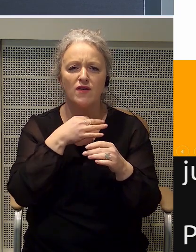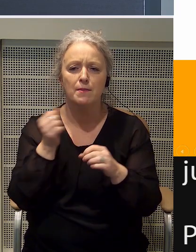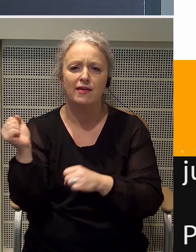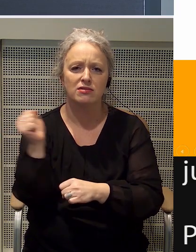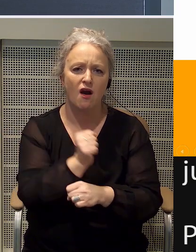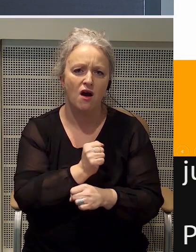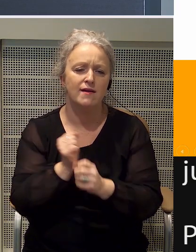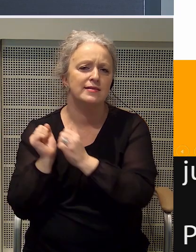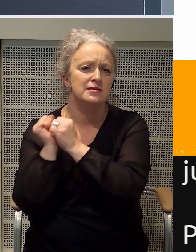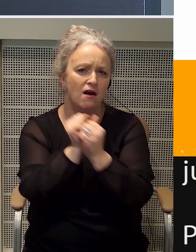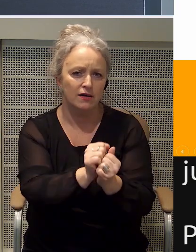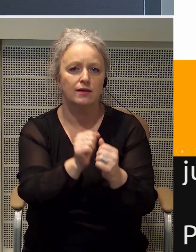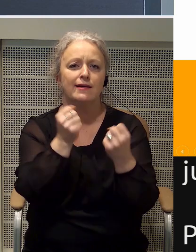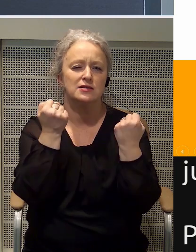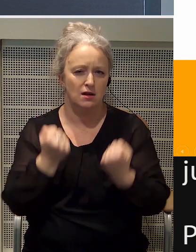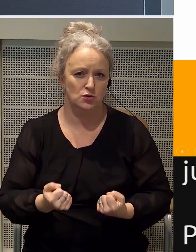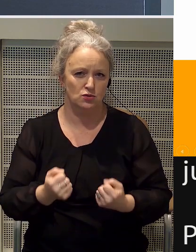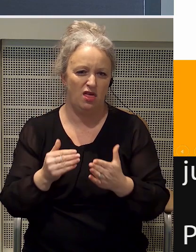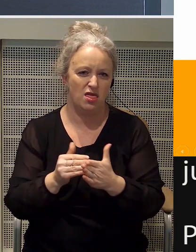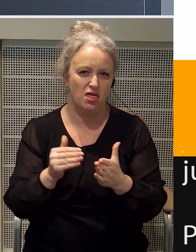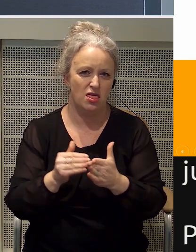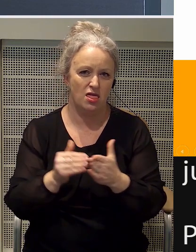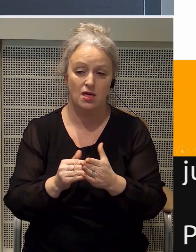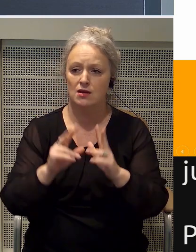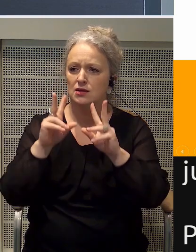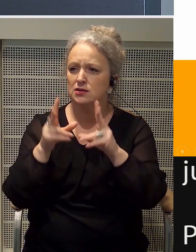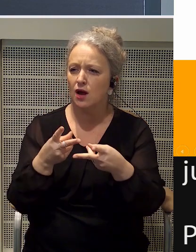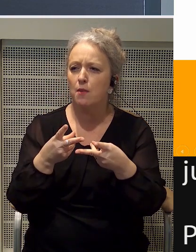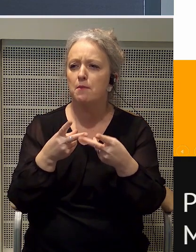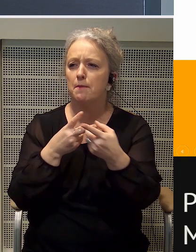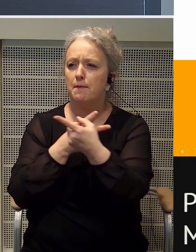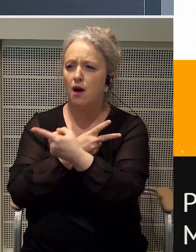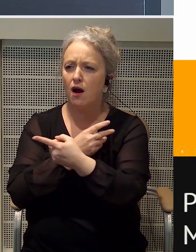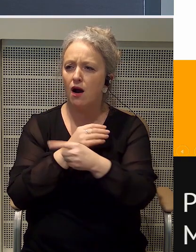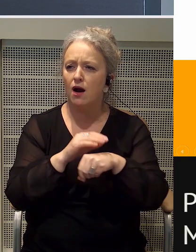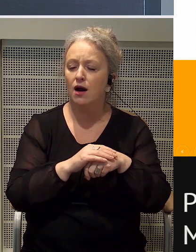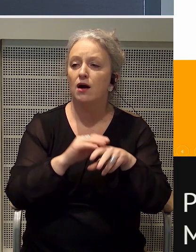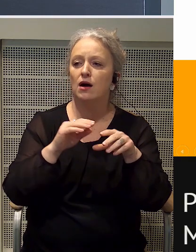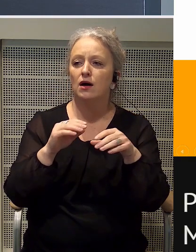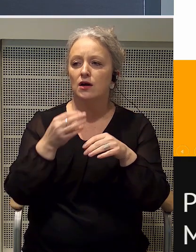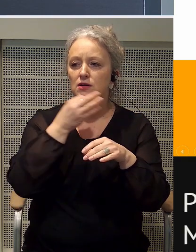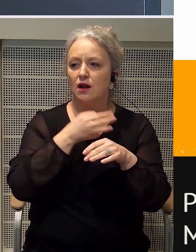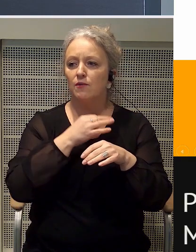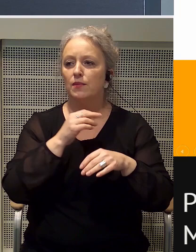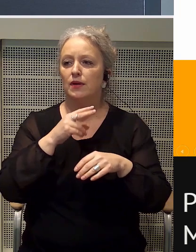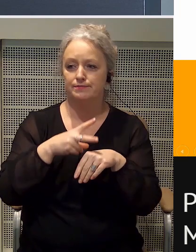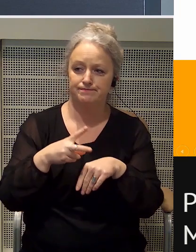fund. We've had delivery problems, and we also had the